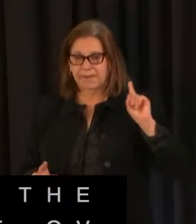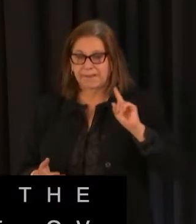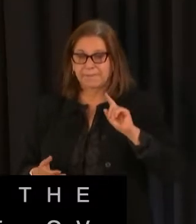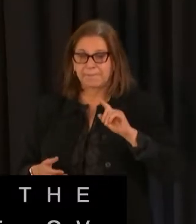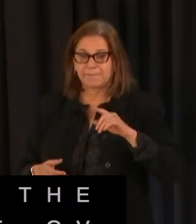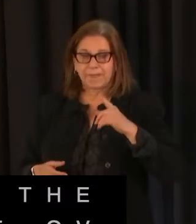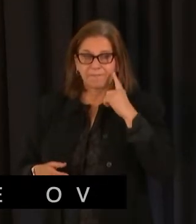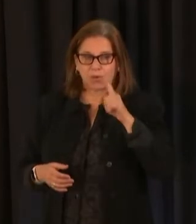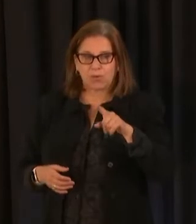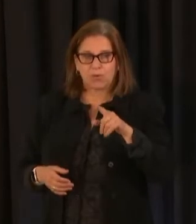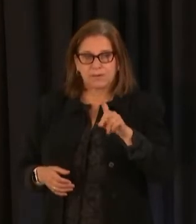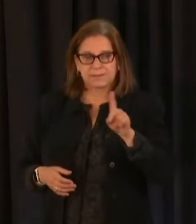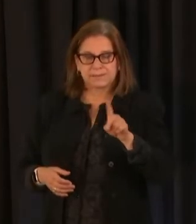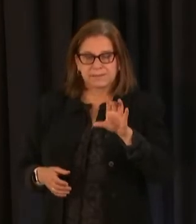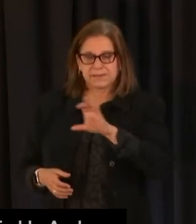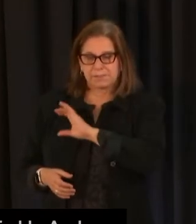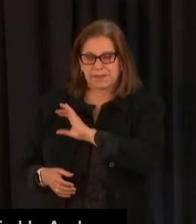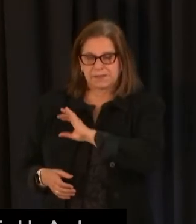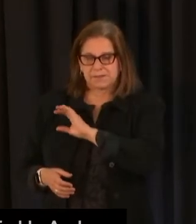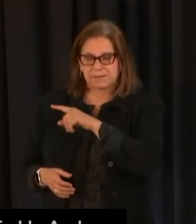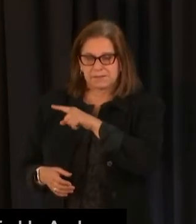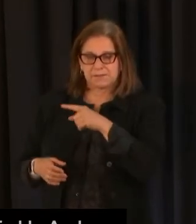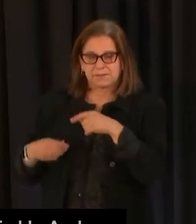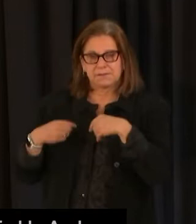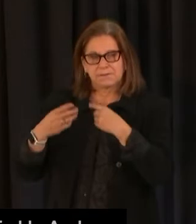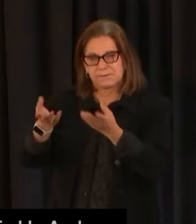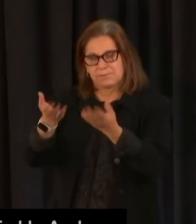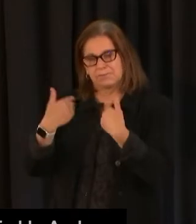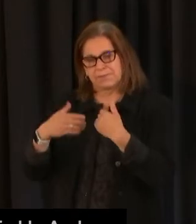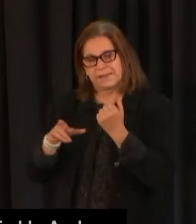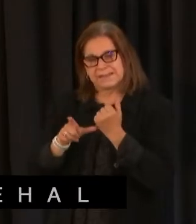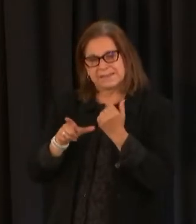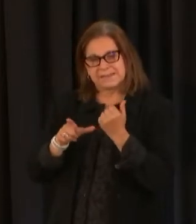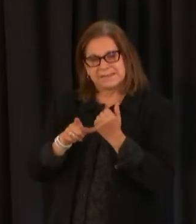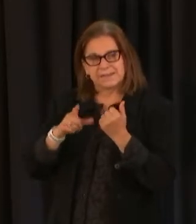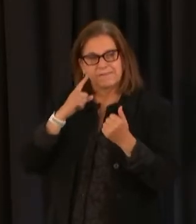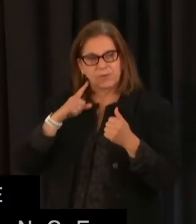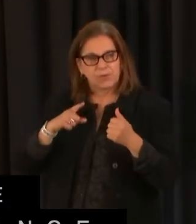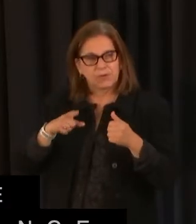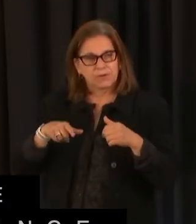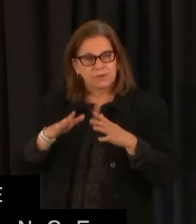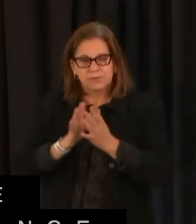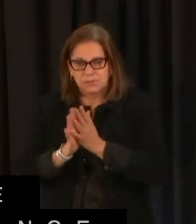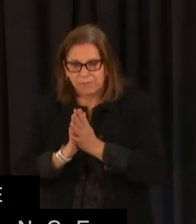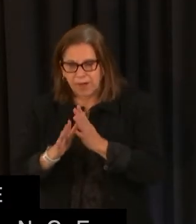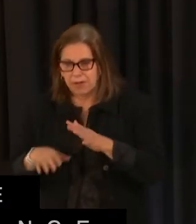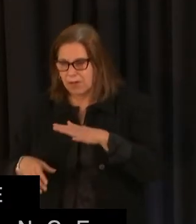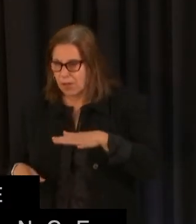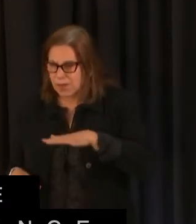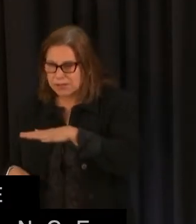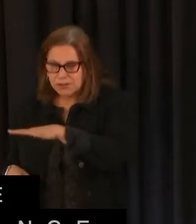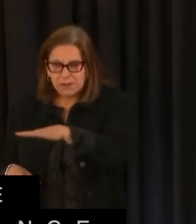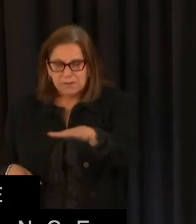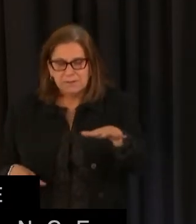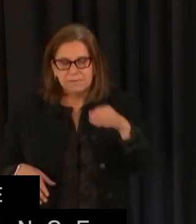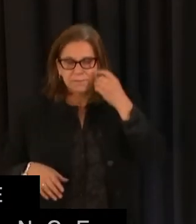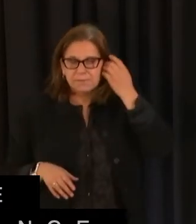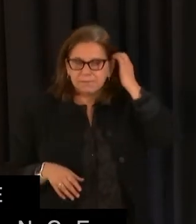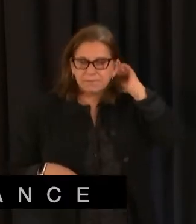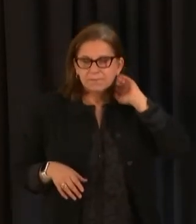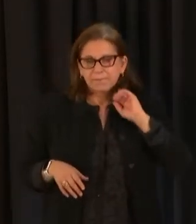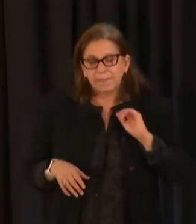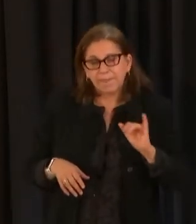Police Department some assistance at traffic locations downtown, as well as